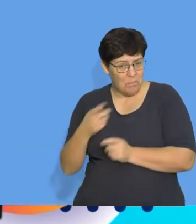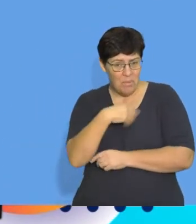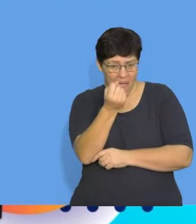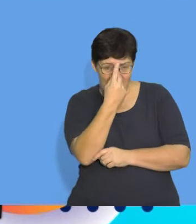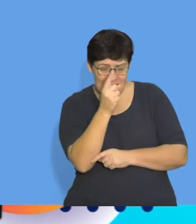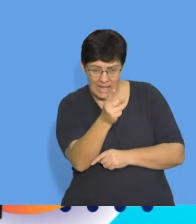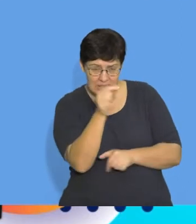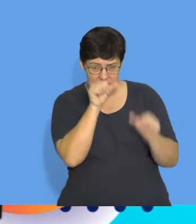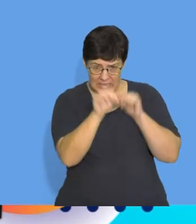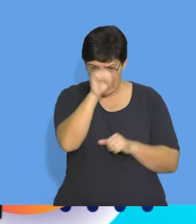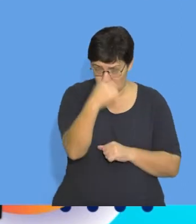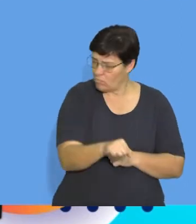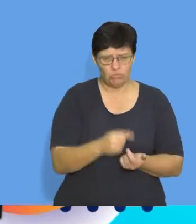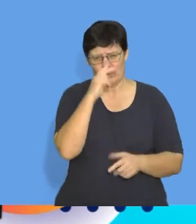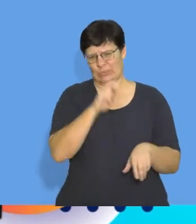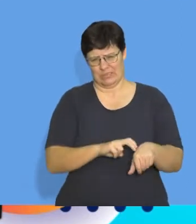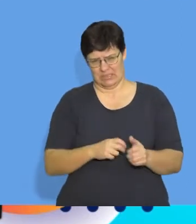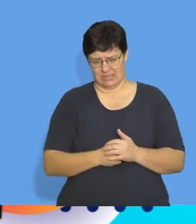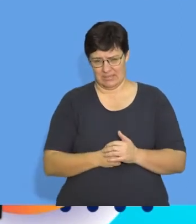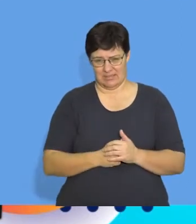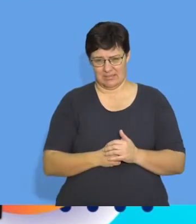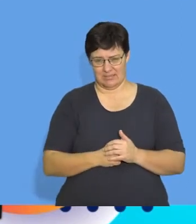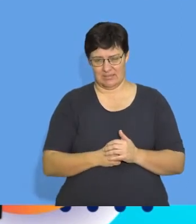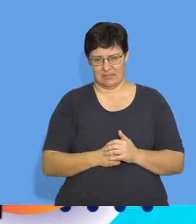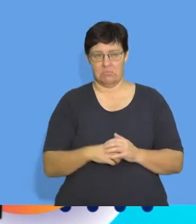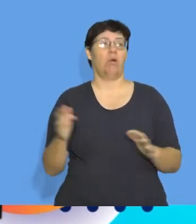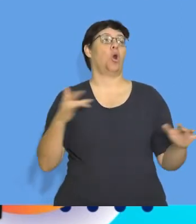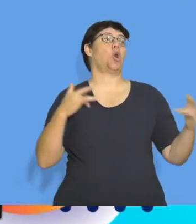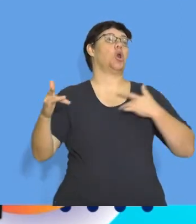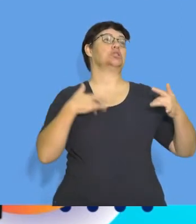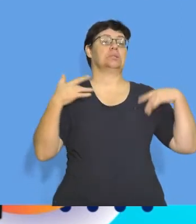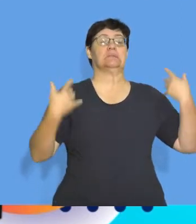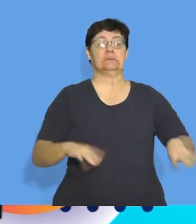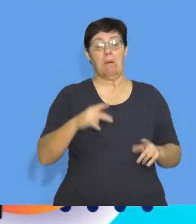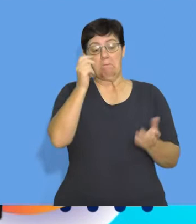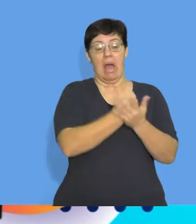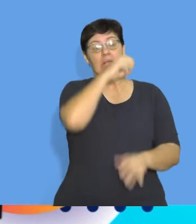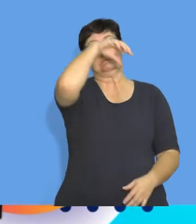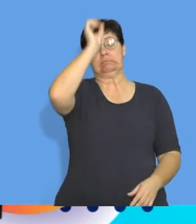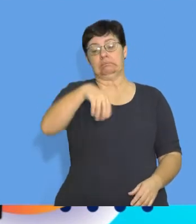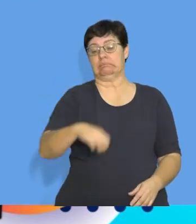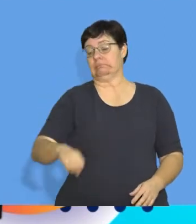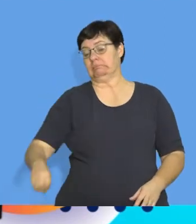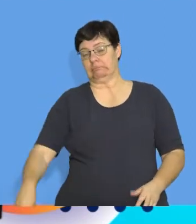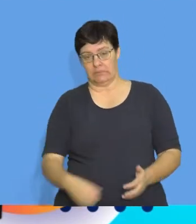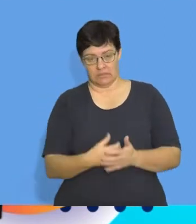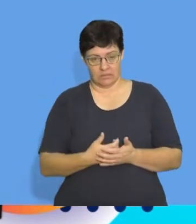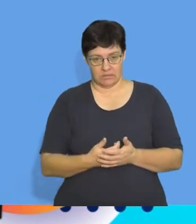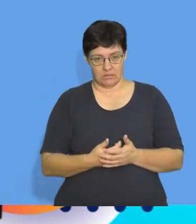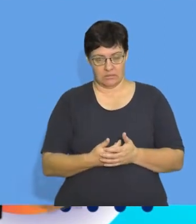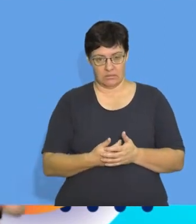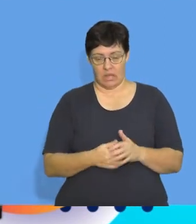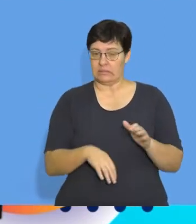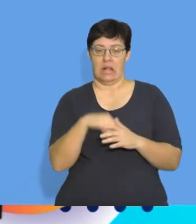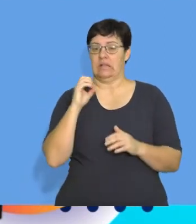understand the science or not. So don't worry too much about the fact that